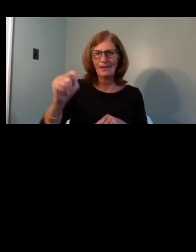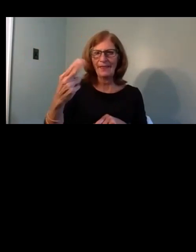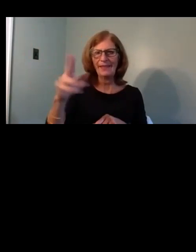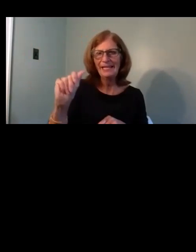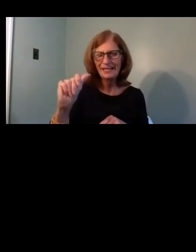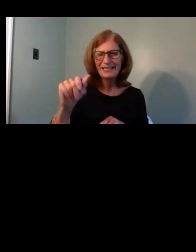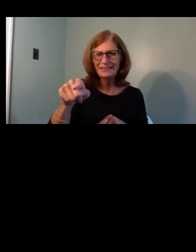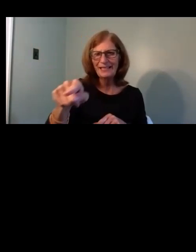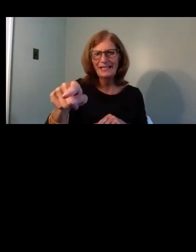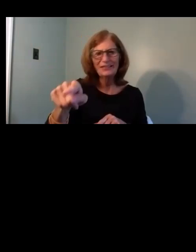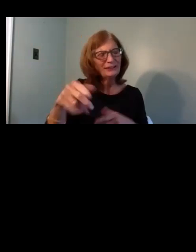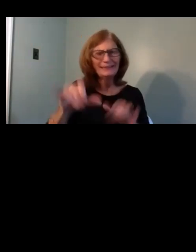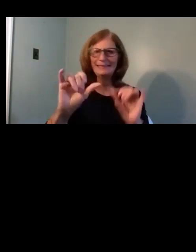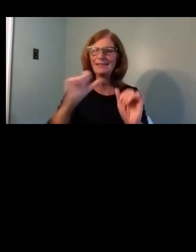to